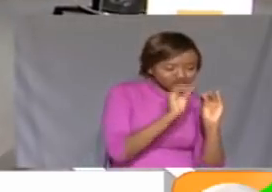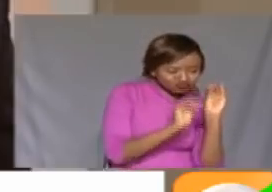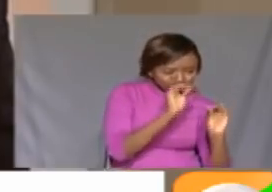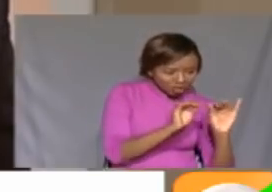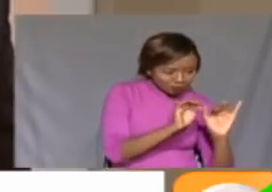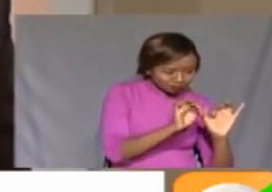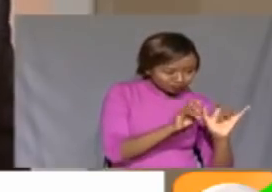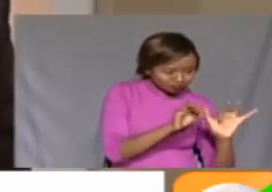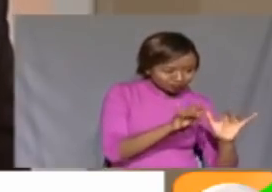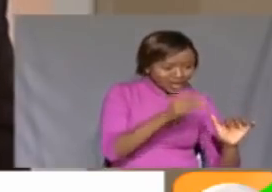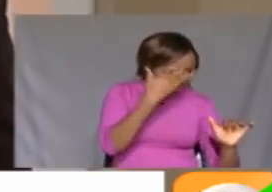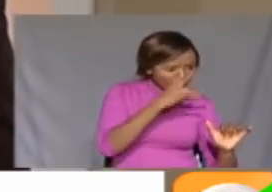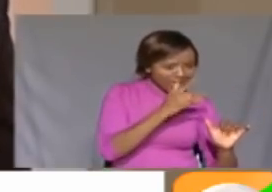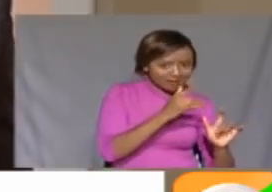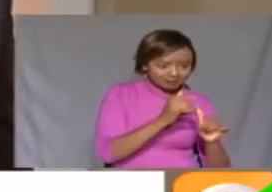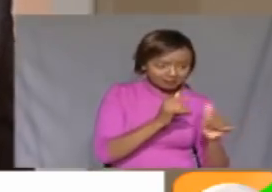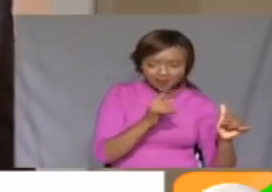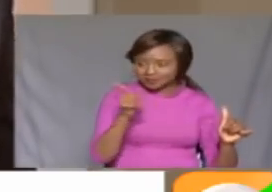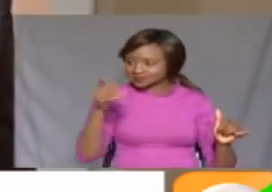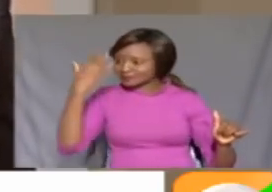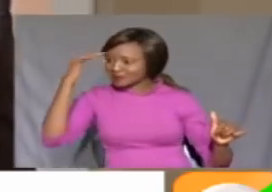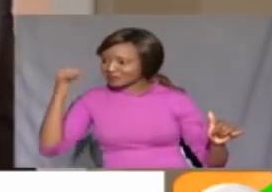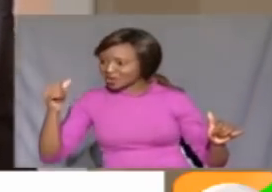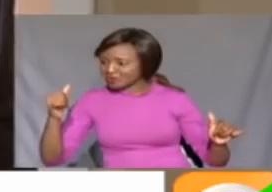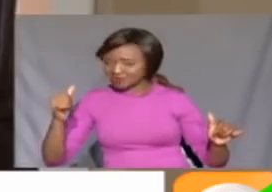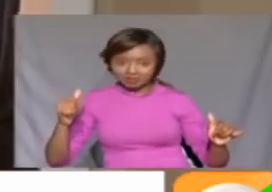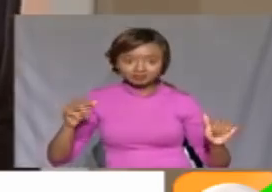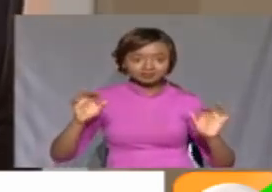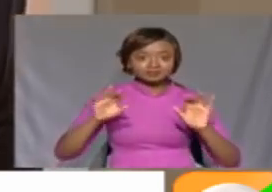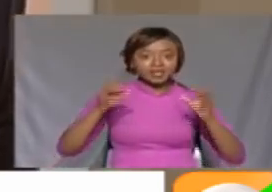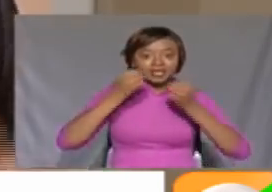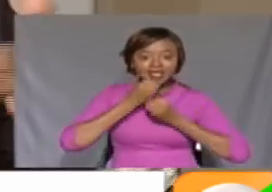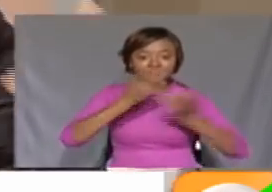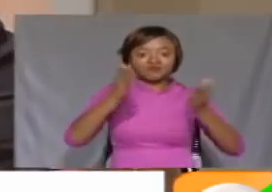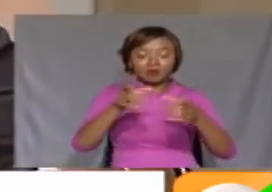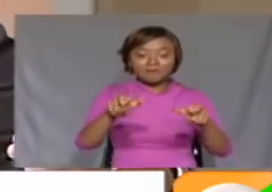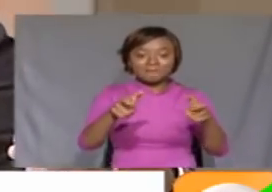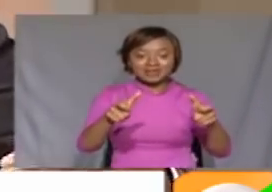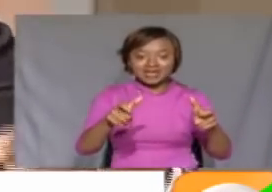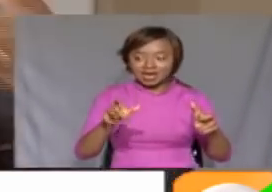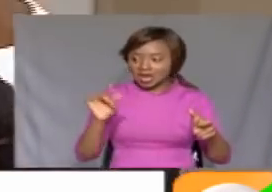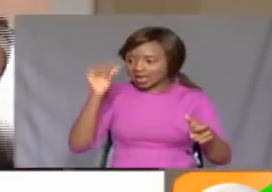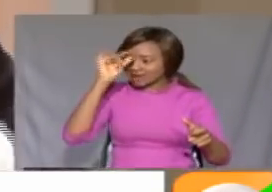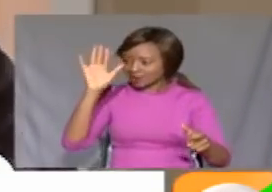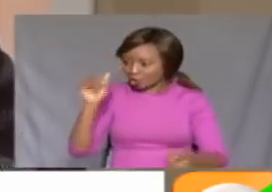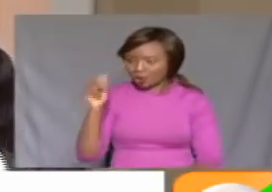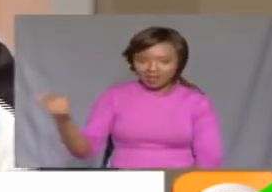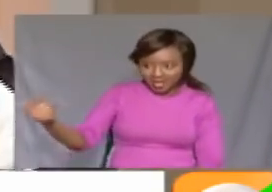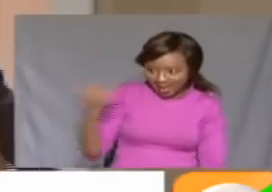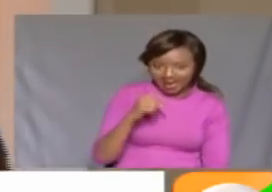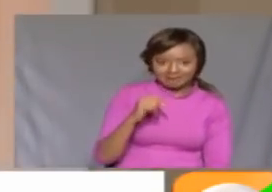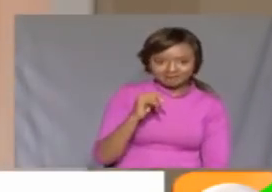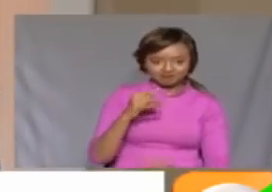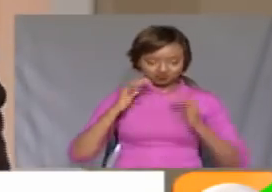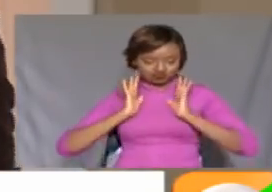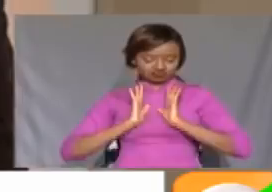am surprised that he didn't know. When it was reported in the media that the governor was called in 15 minutes and was told, go, come